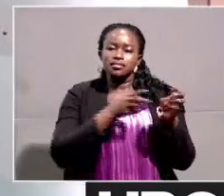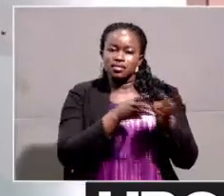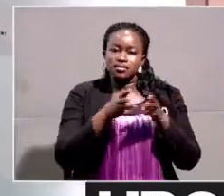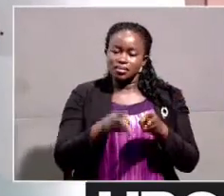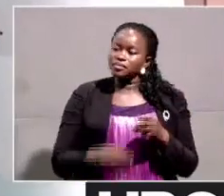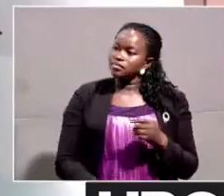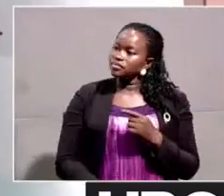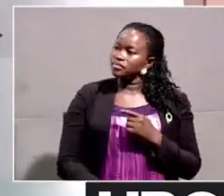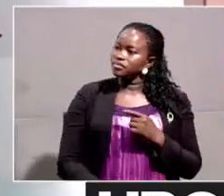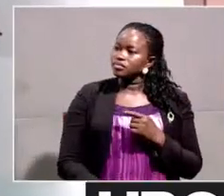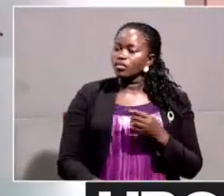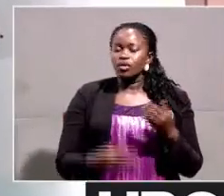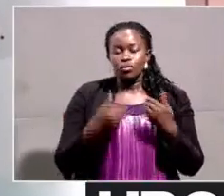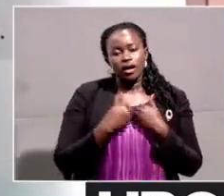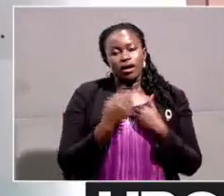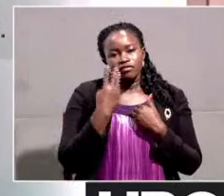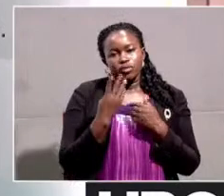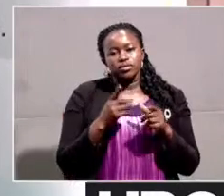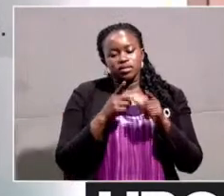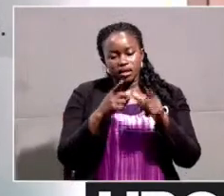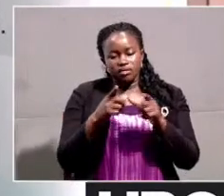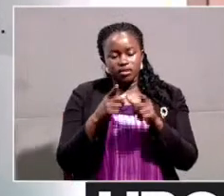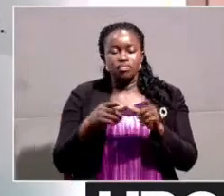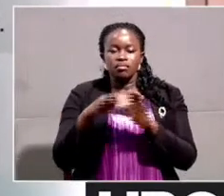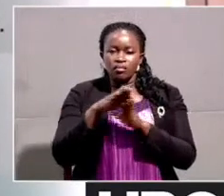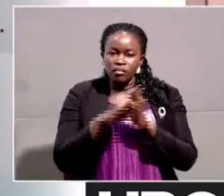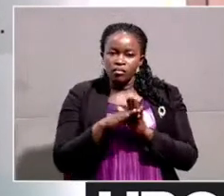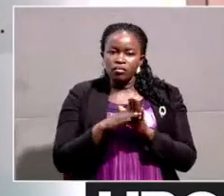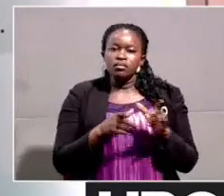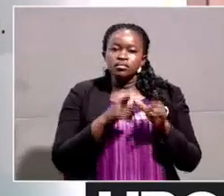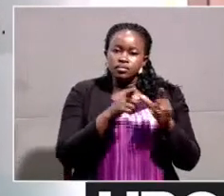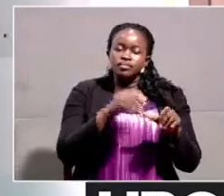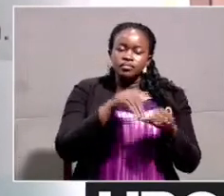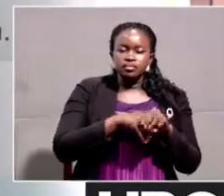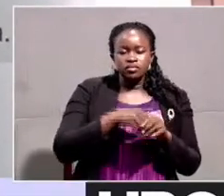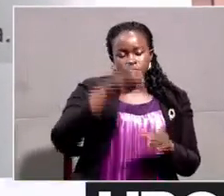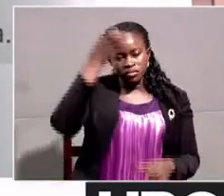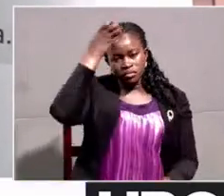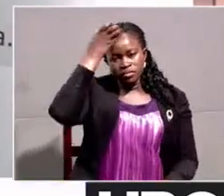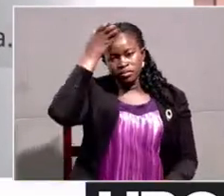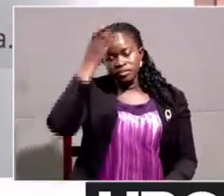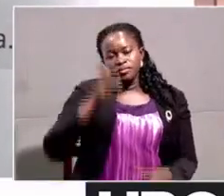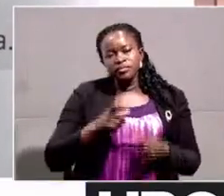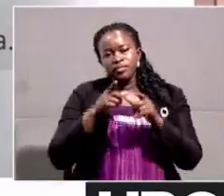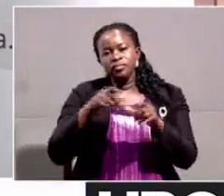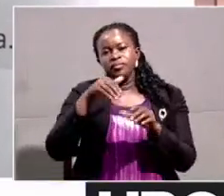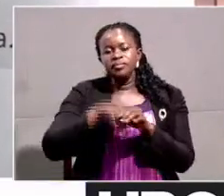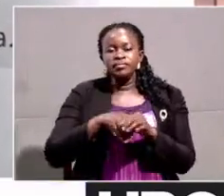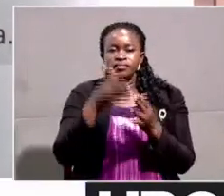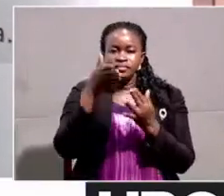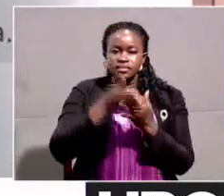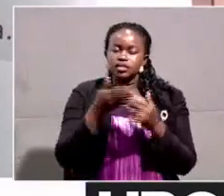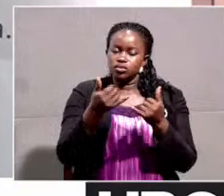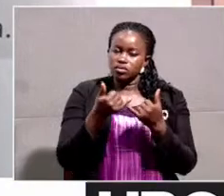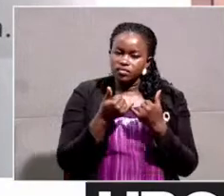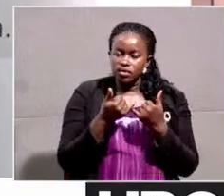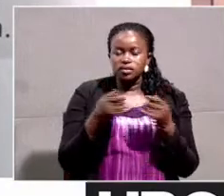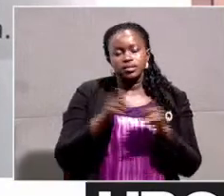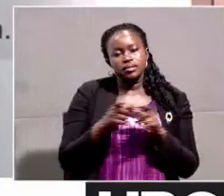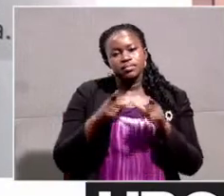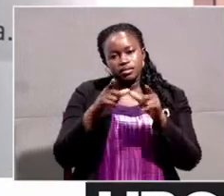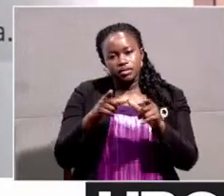we have 4 certificate programs, that is certificate in nursing, certificate in midwifery, certificate